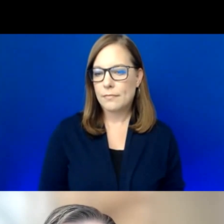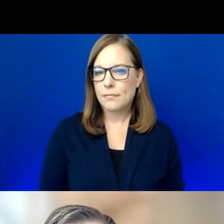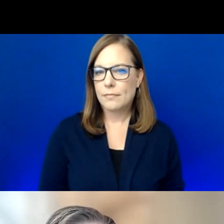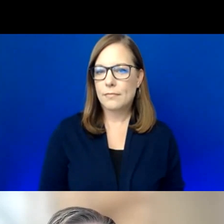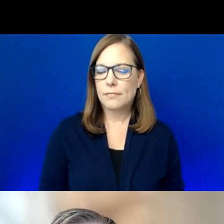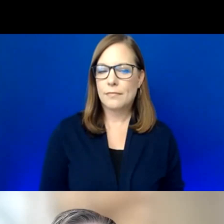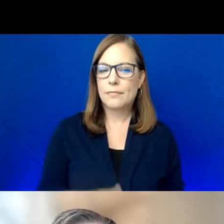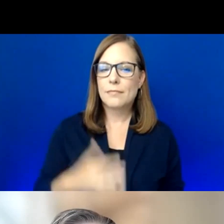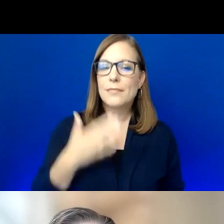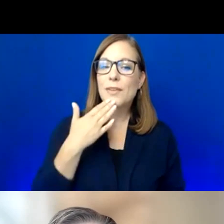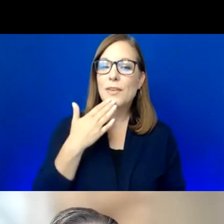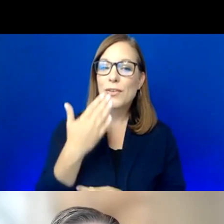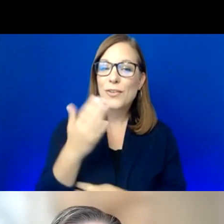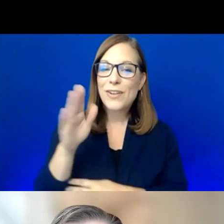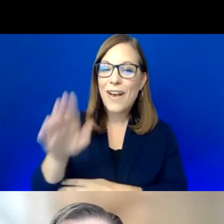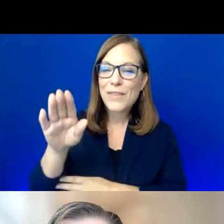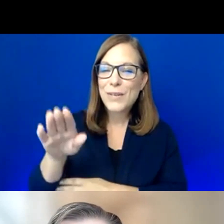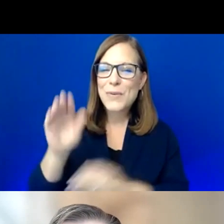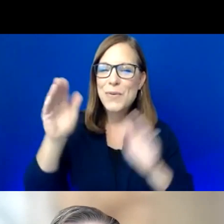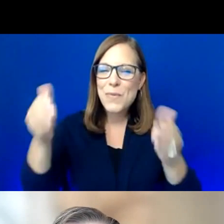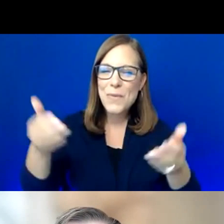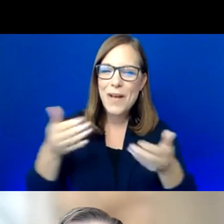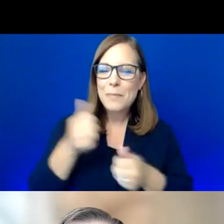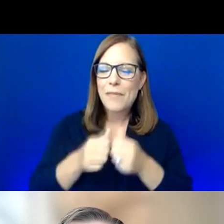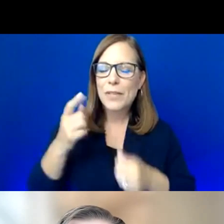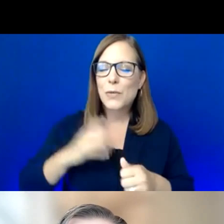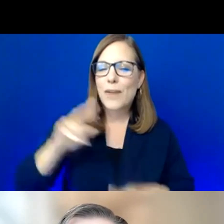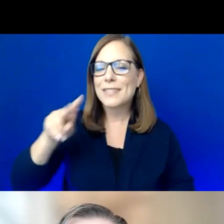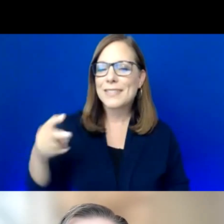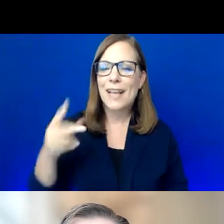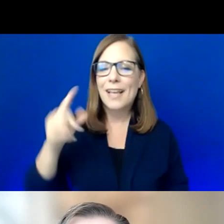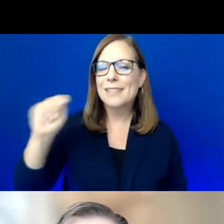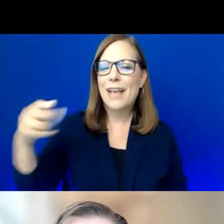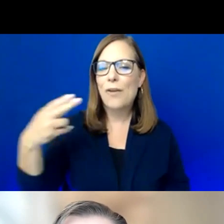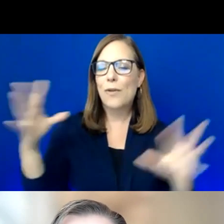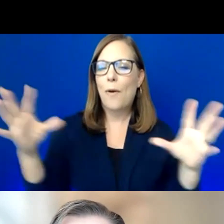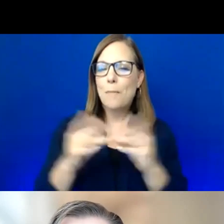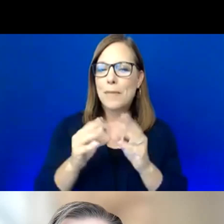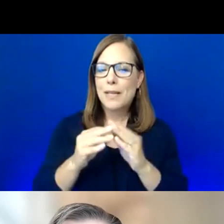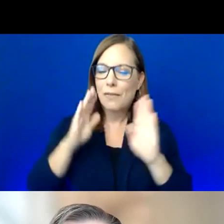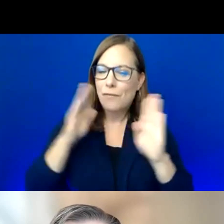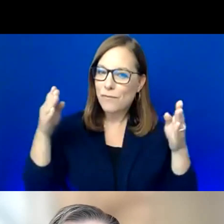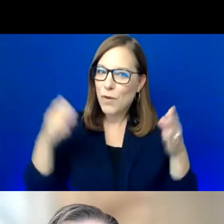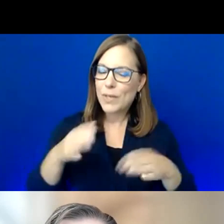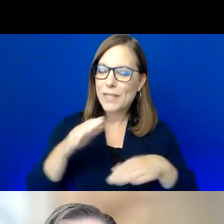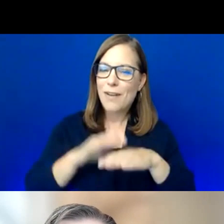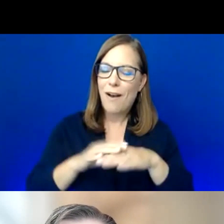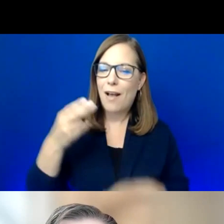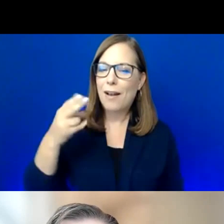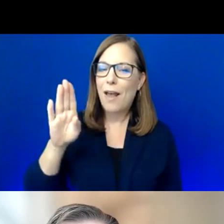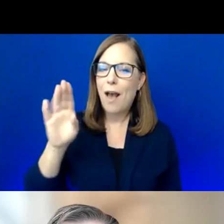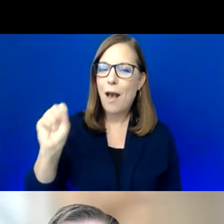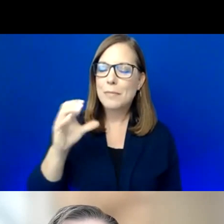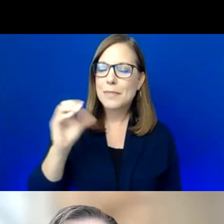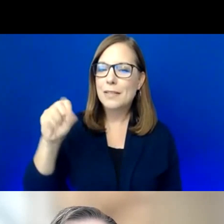Good afternoon and welcome everybody to the second town hall in a series of town halls focused on the Hubs and Spokes initiative at the California